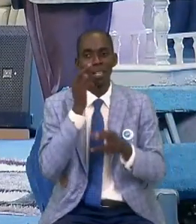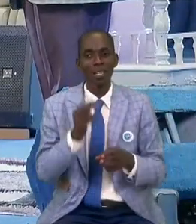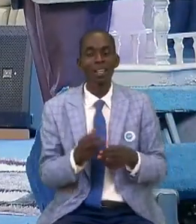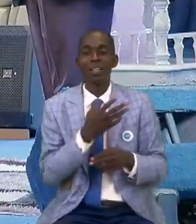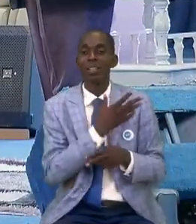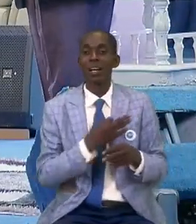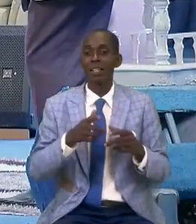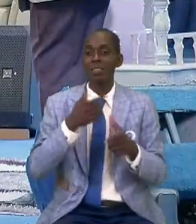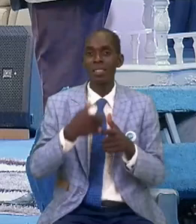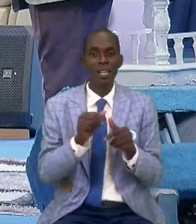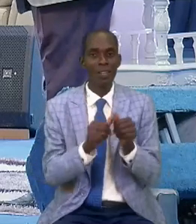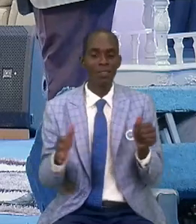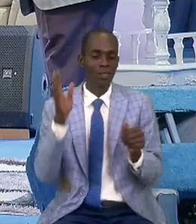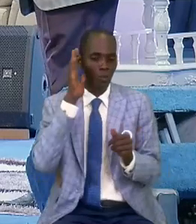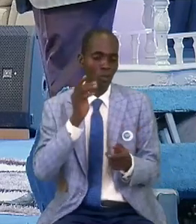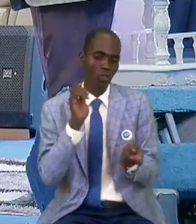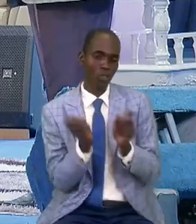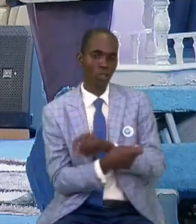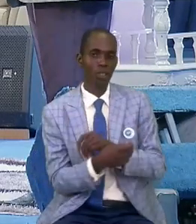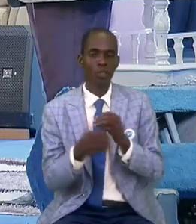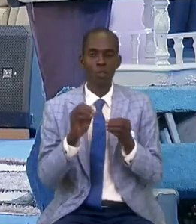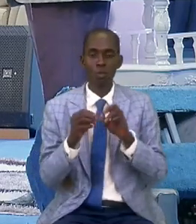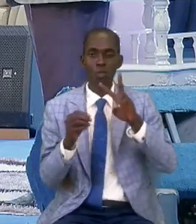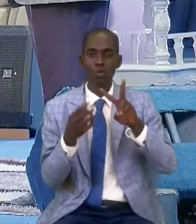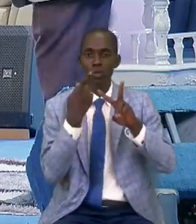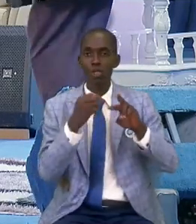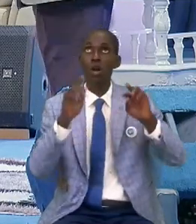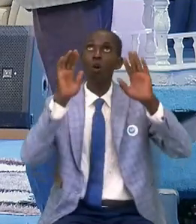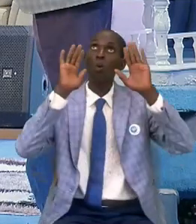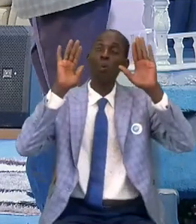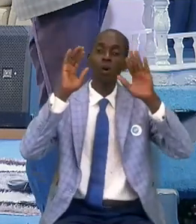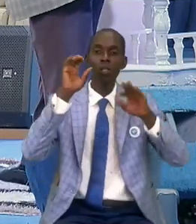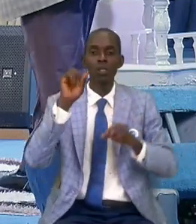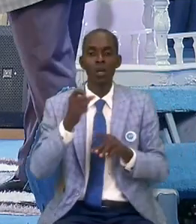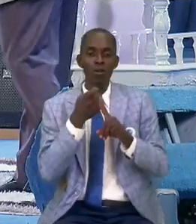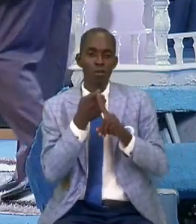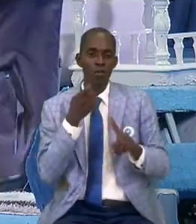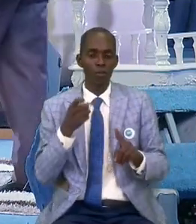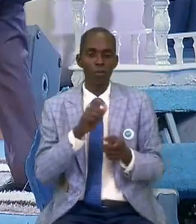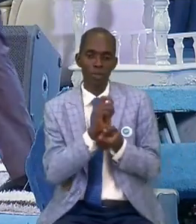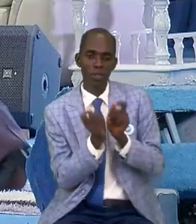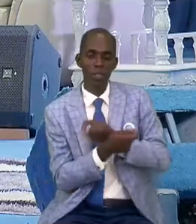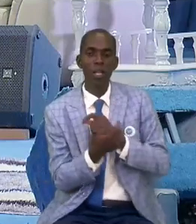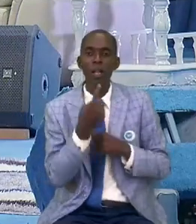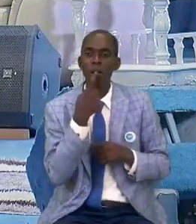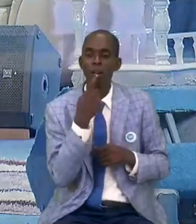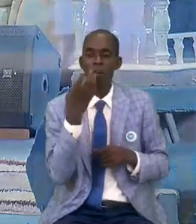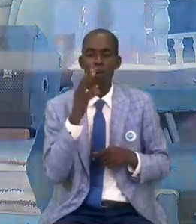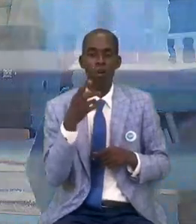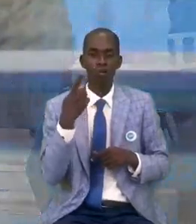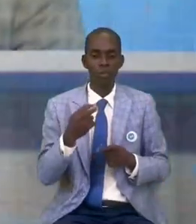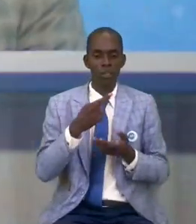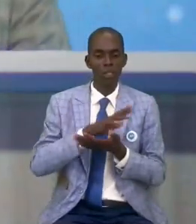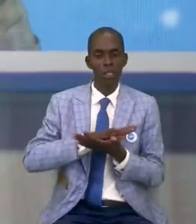wonders from transformed tongues of the righteous. We're looking at Isaiah chapter 6, and I'm reading